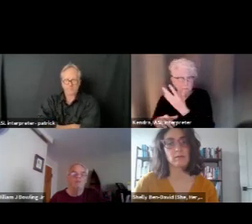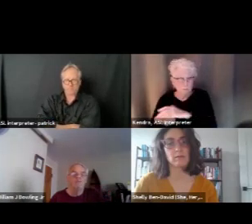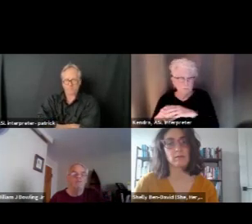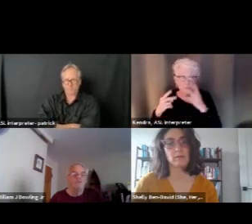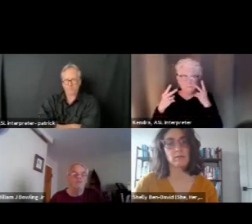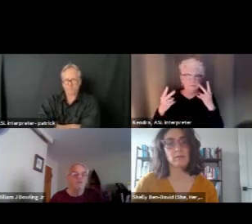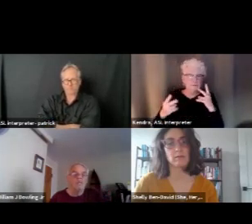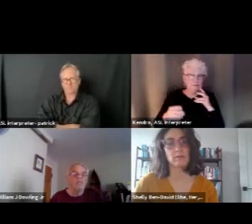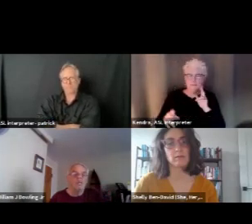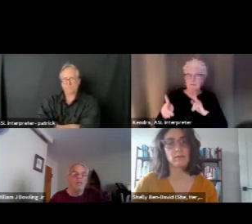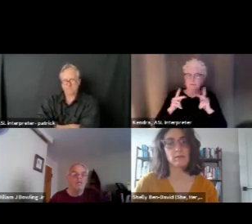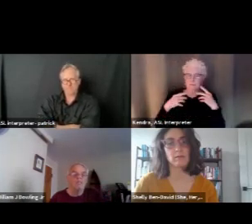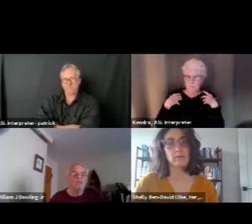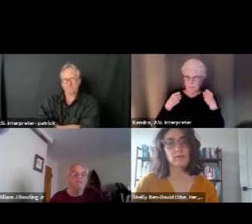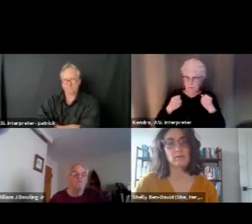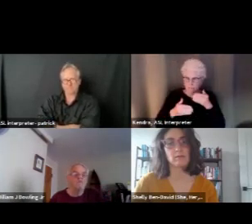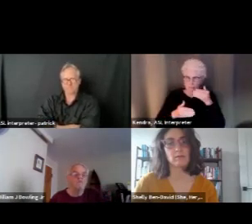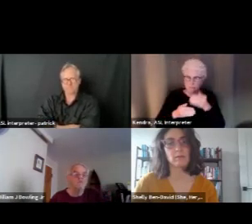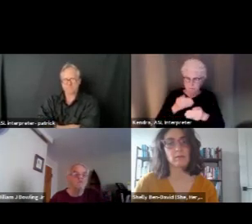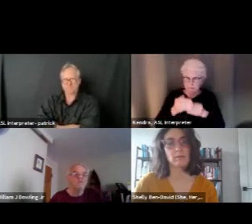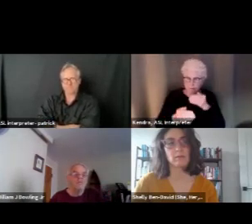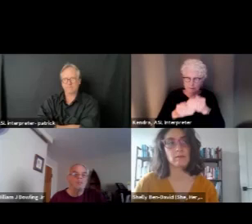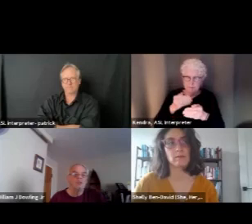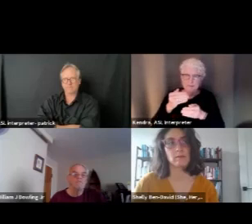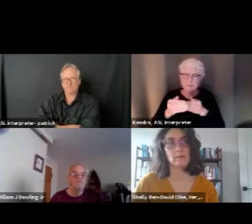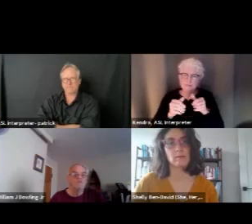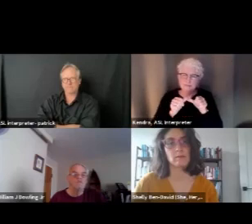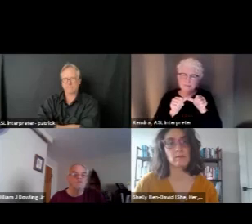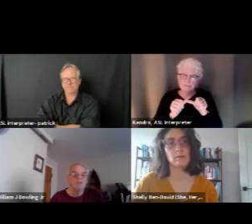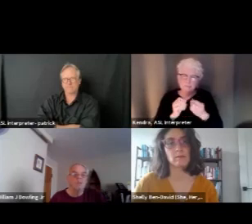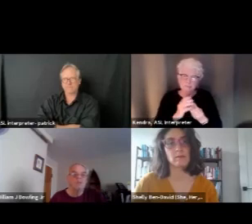recovering, they're eventually, maintaining and growing and that sort of thing.